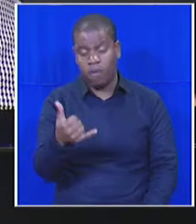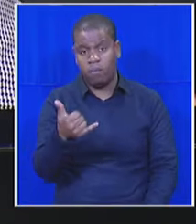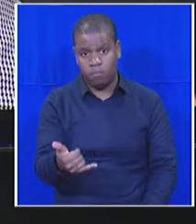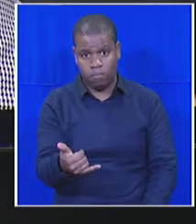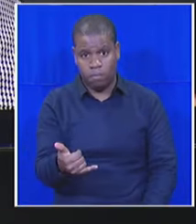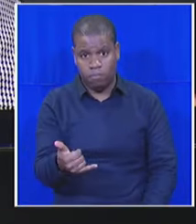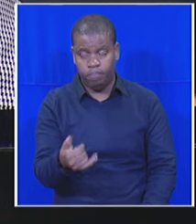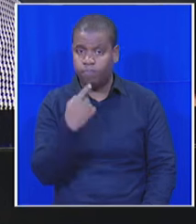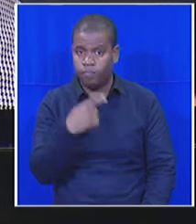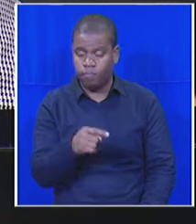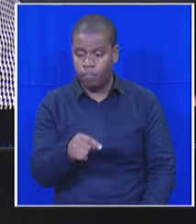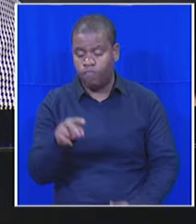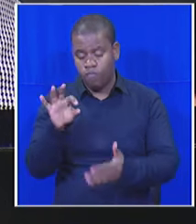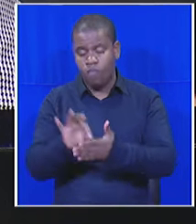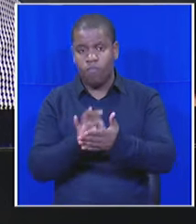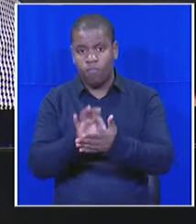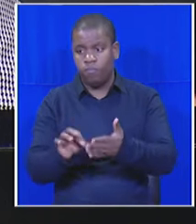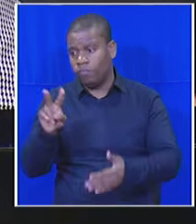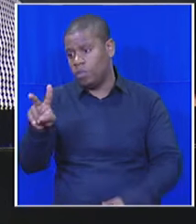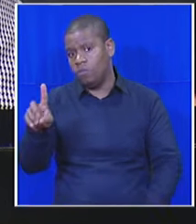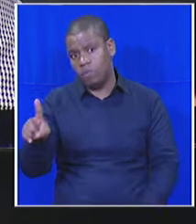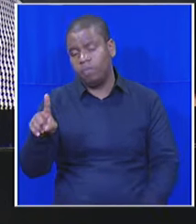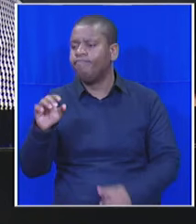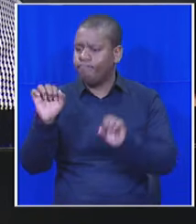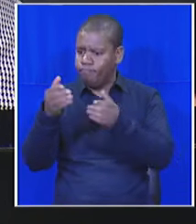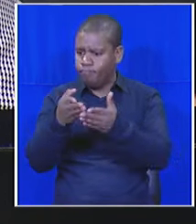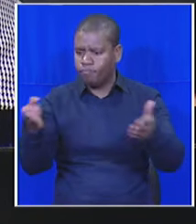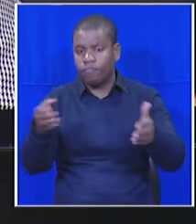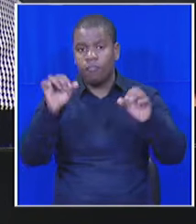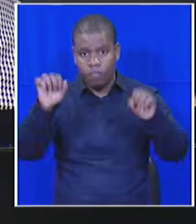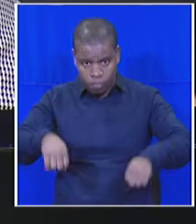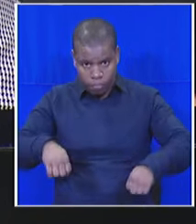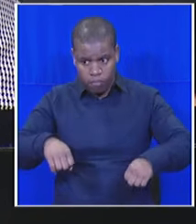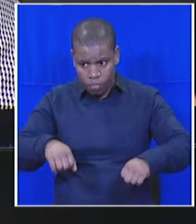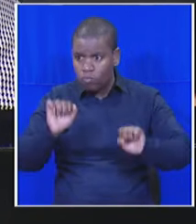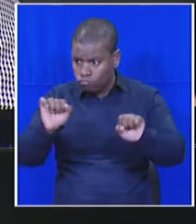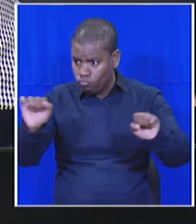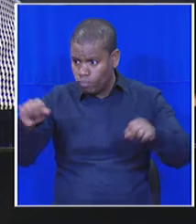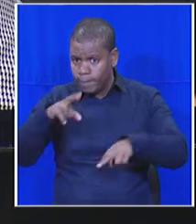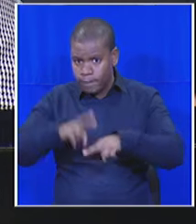that vote 21 be agreed to. Are all members in their seats?